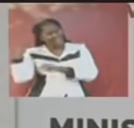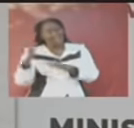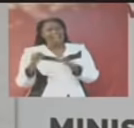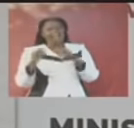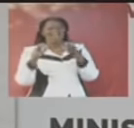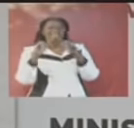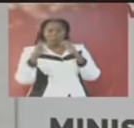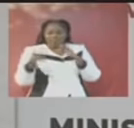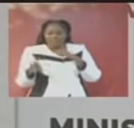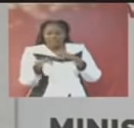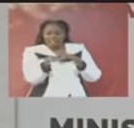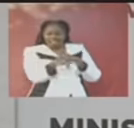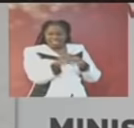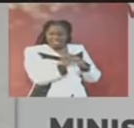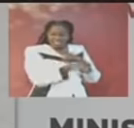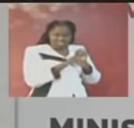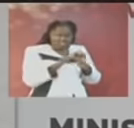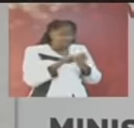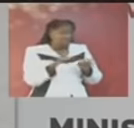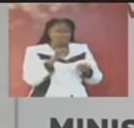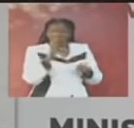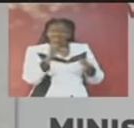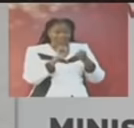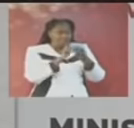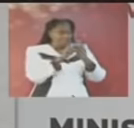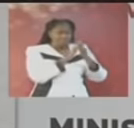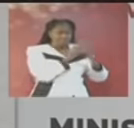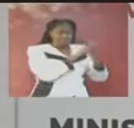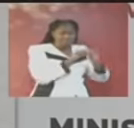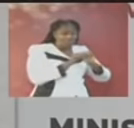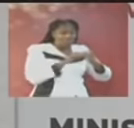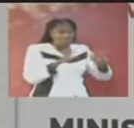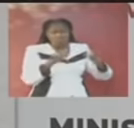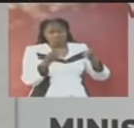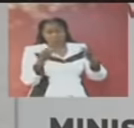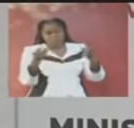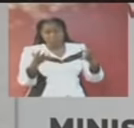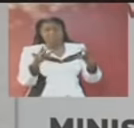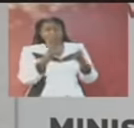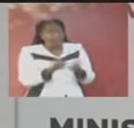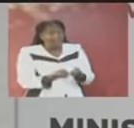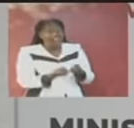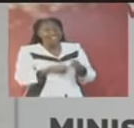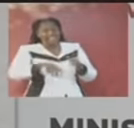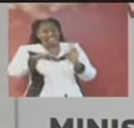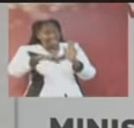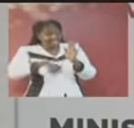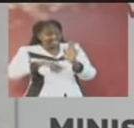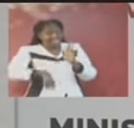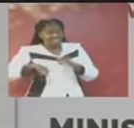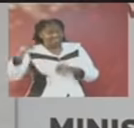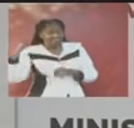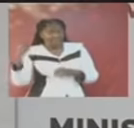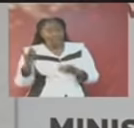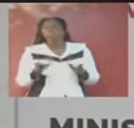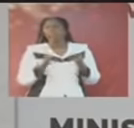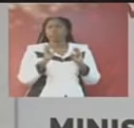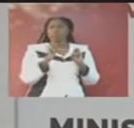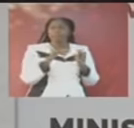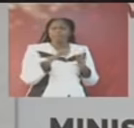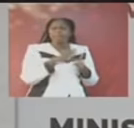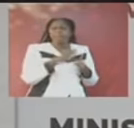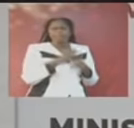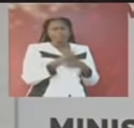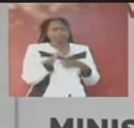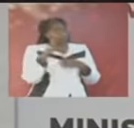The first thing that we would look at would be the proportion of the cases that we are seeing that are